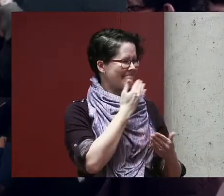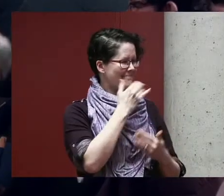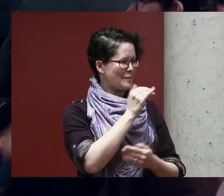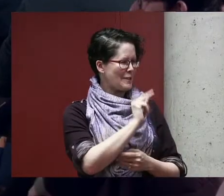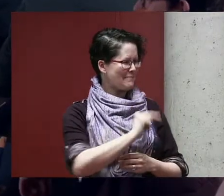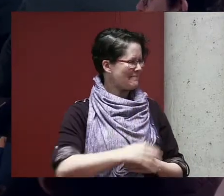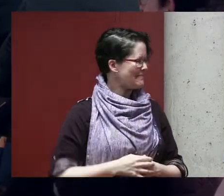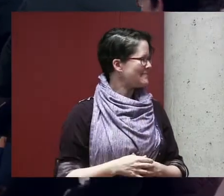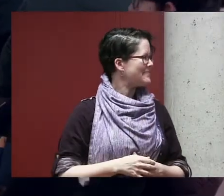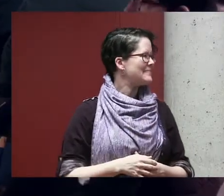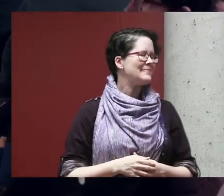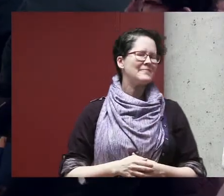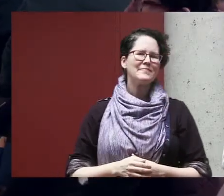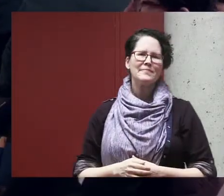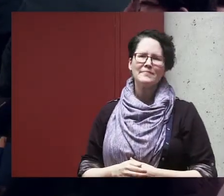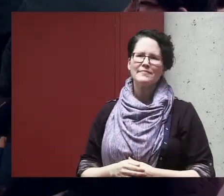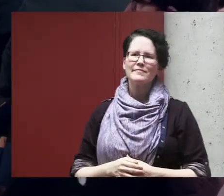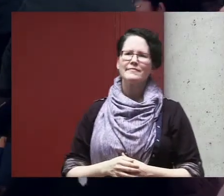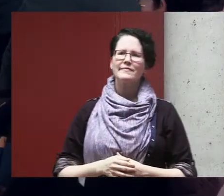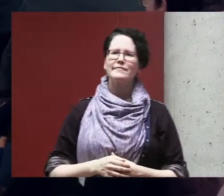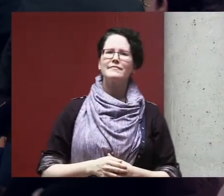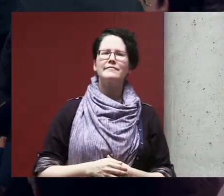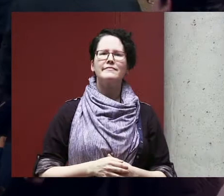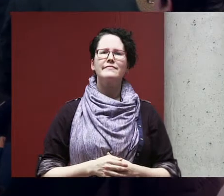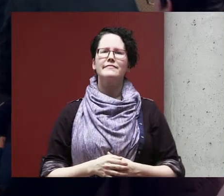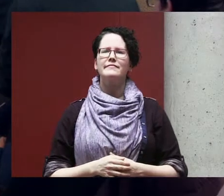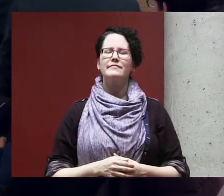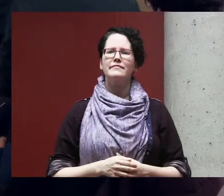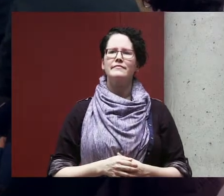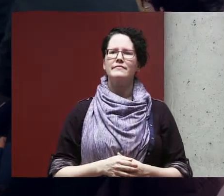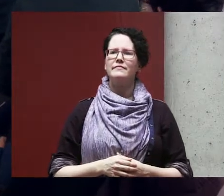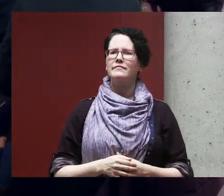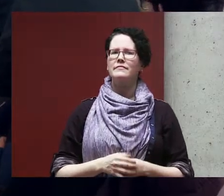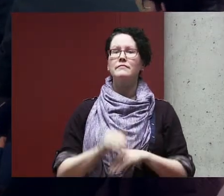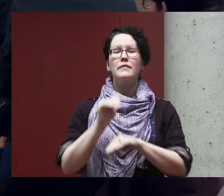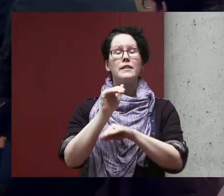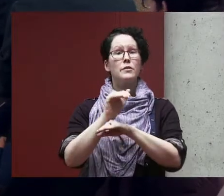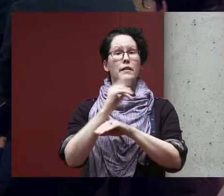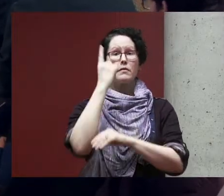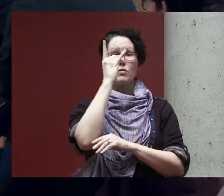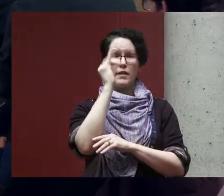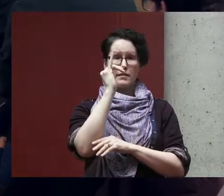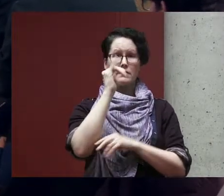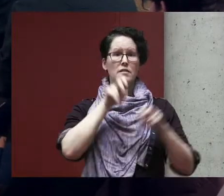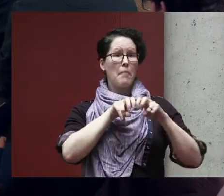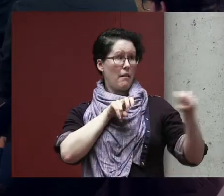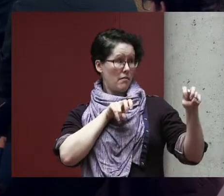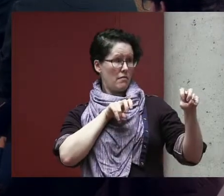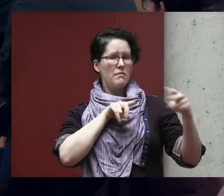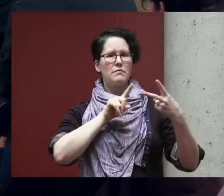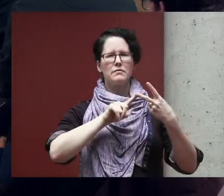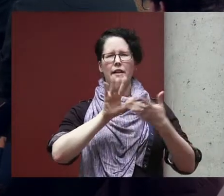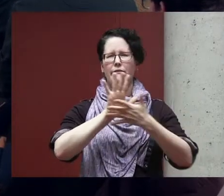Thank you, Jen. So the evening will be, we'll have some videos as well as panel people will be speaking live in front of us.